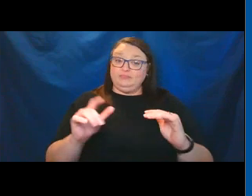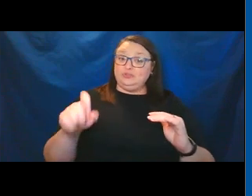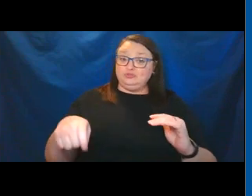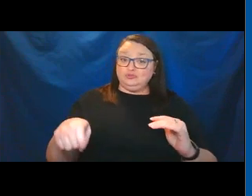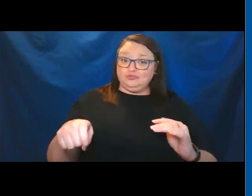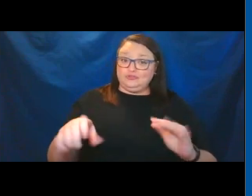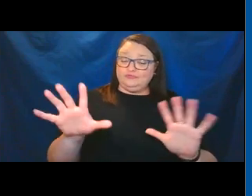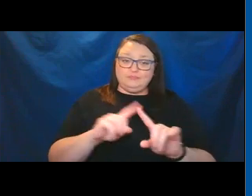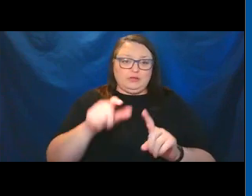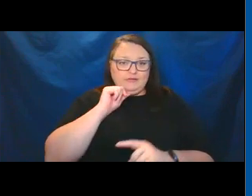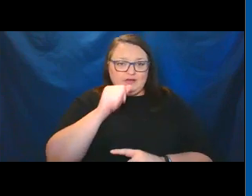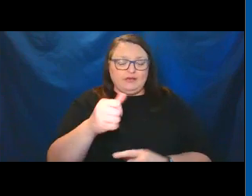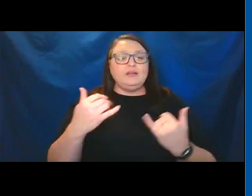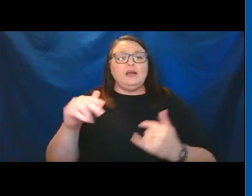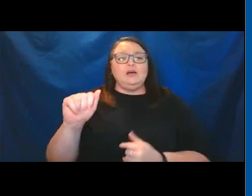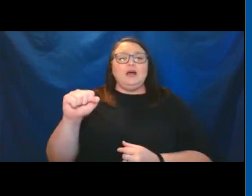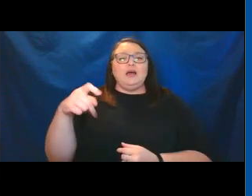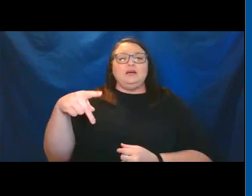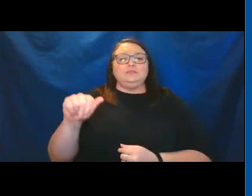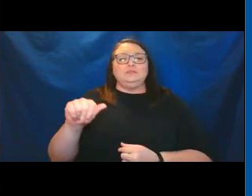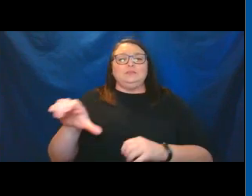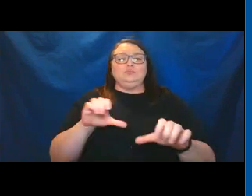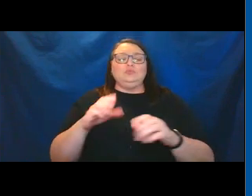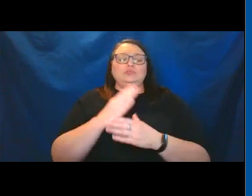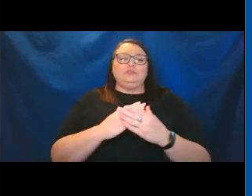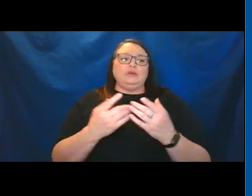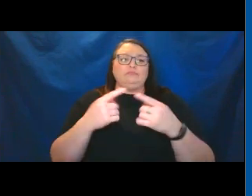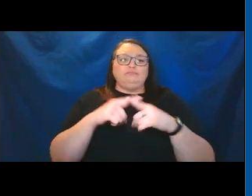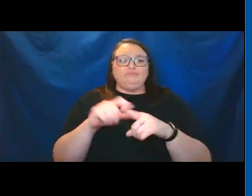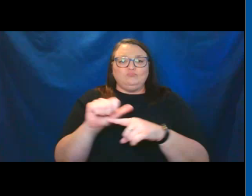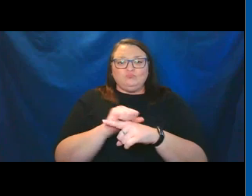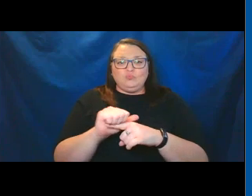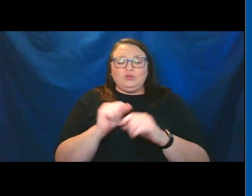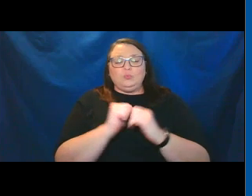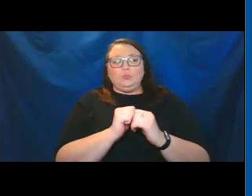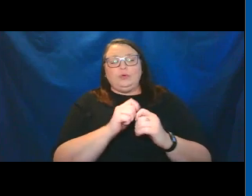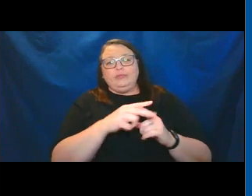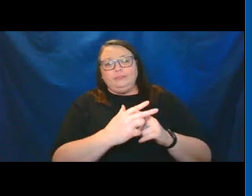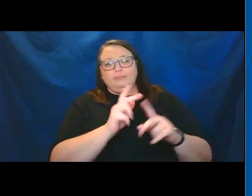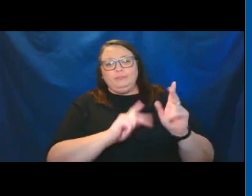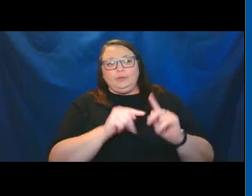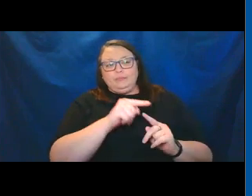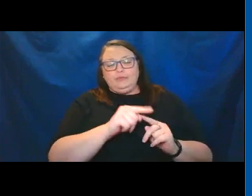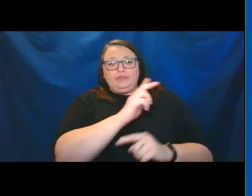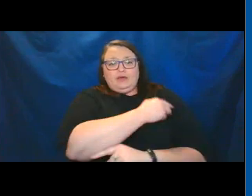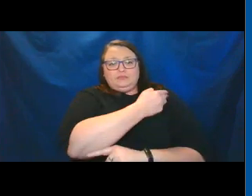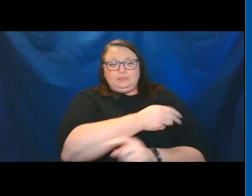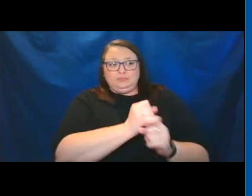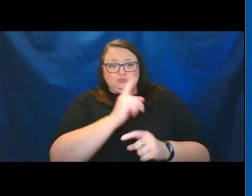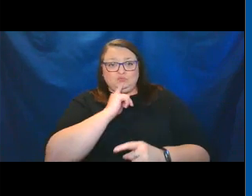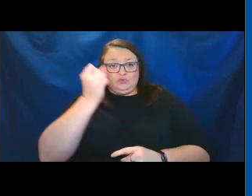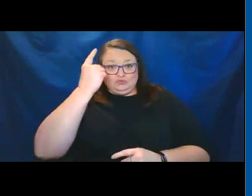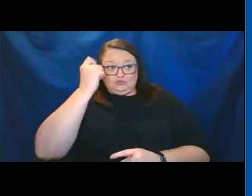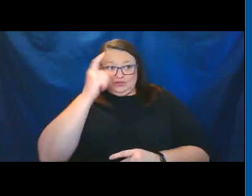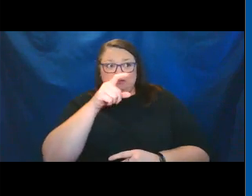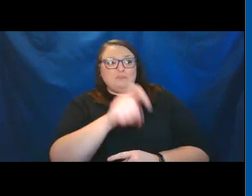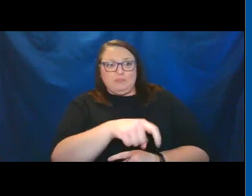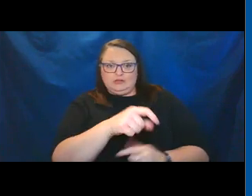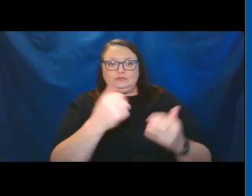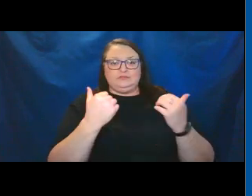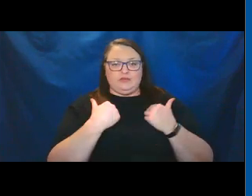now ASPA is doing some cross training with the maintenance folks at the hospital to ensure that they understand the importance